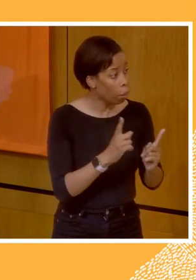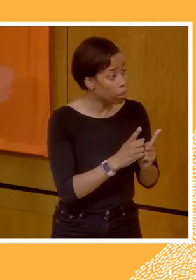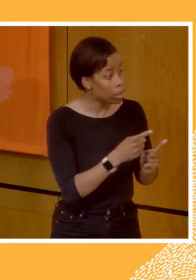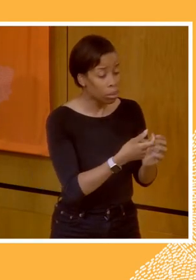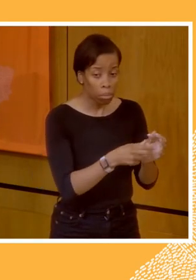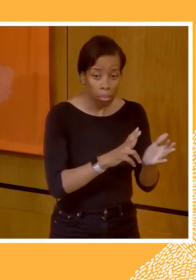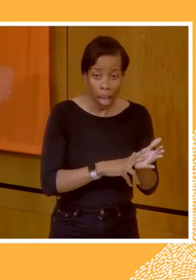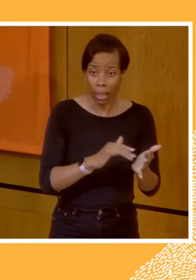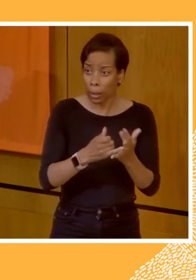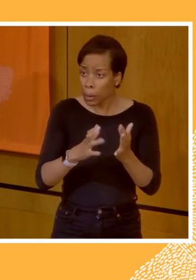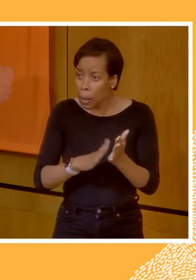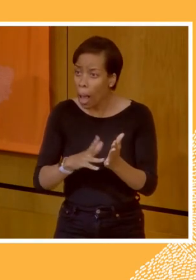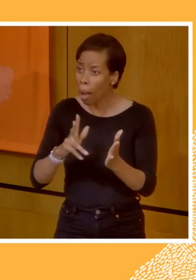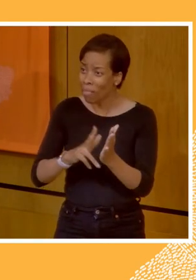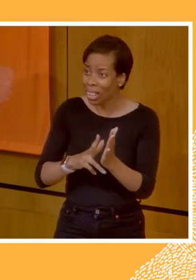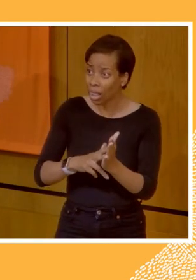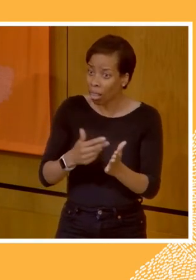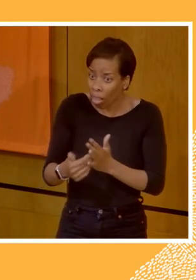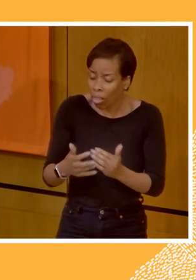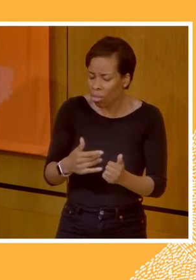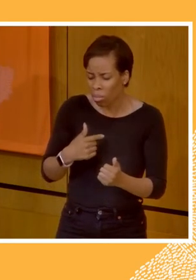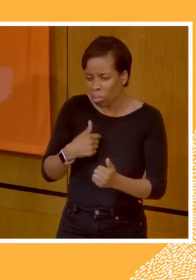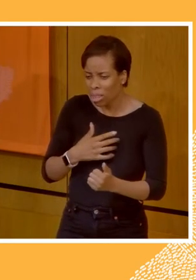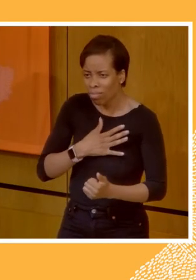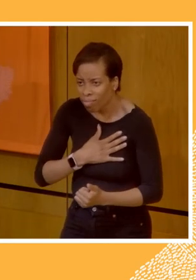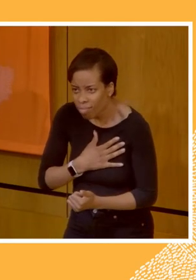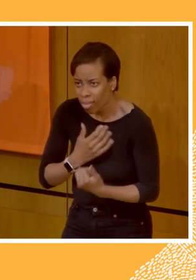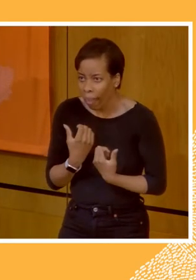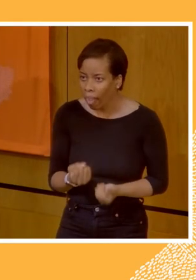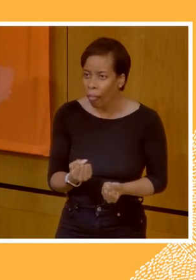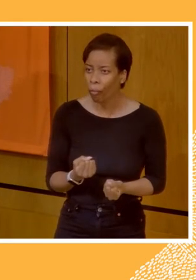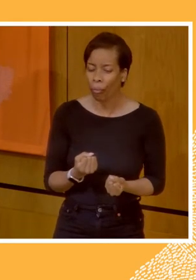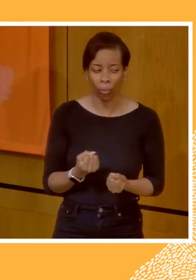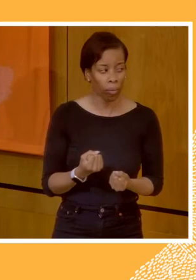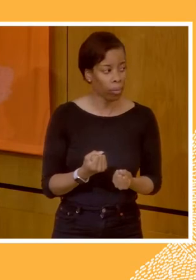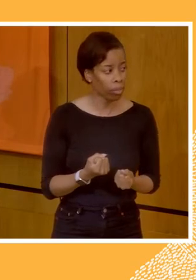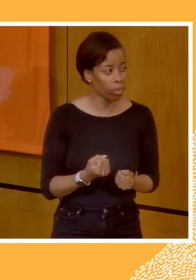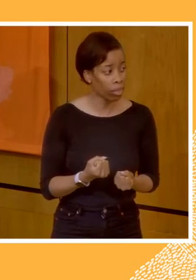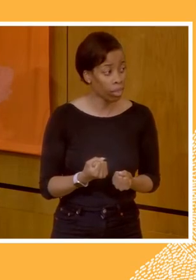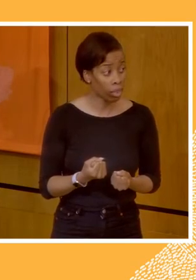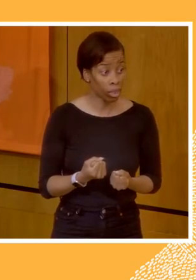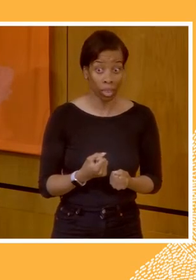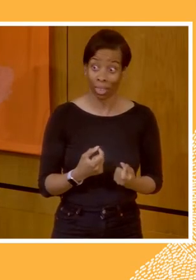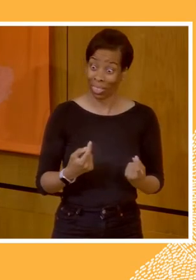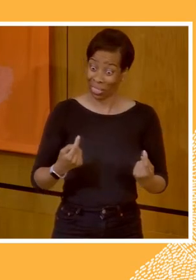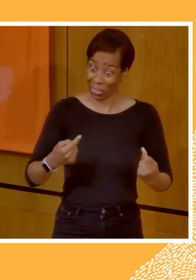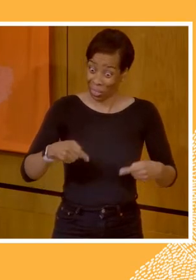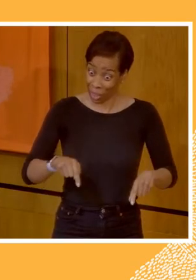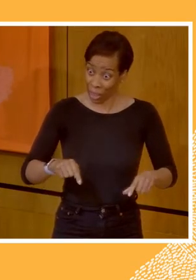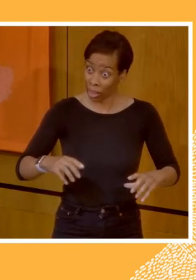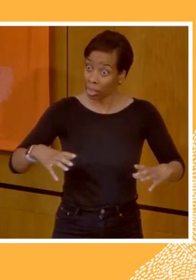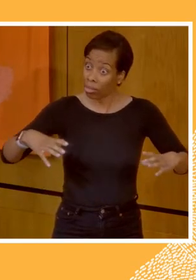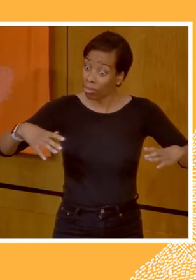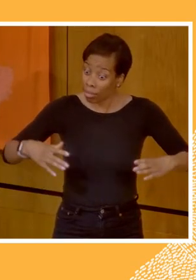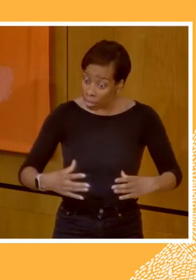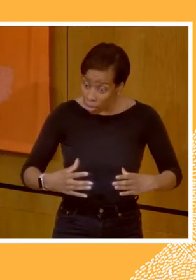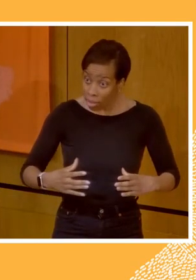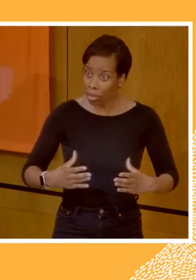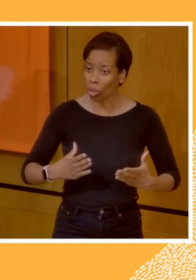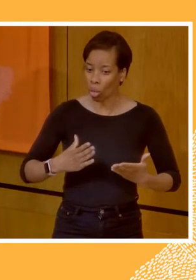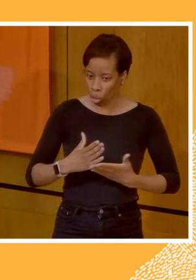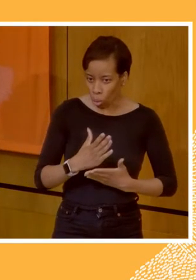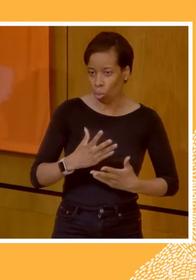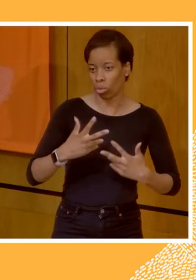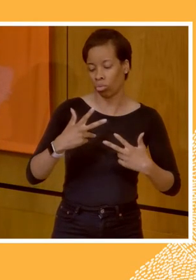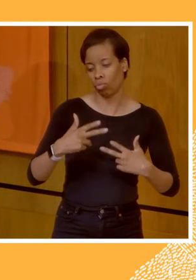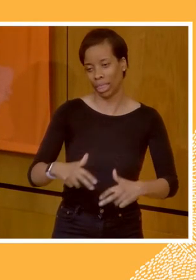Ben, Sam, and that is the whole thing that has brought this uniqueness in the research,